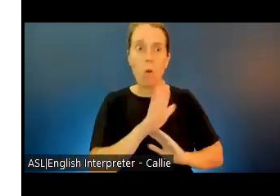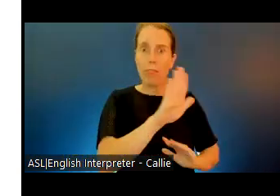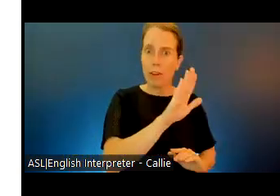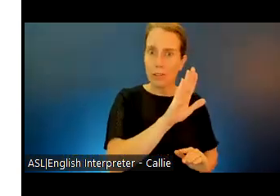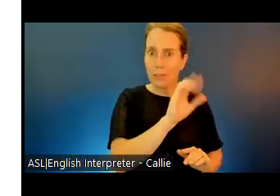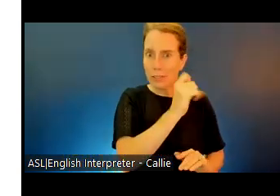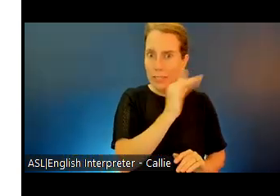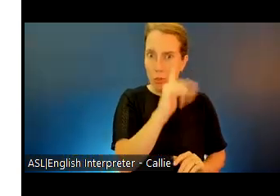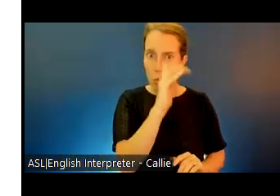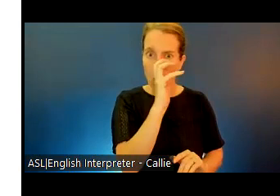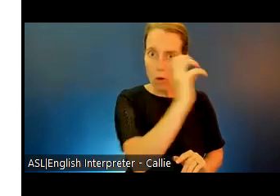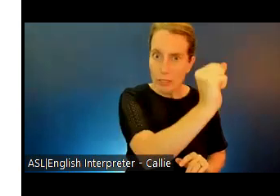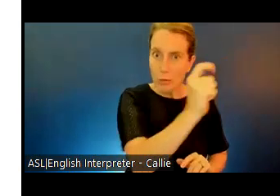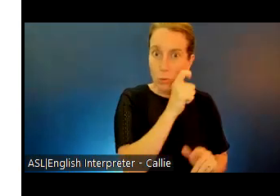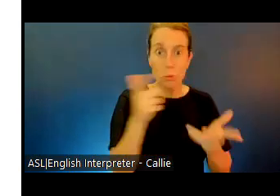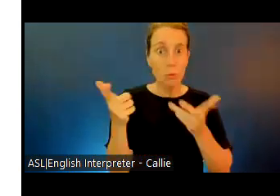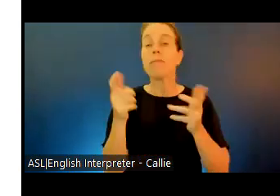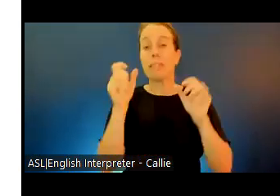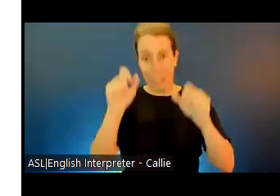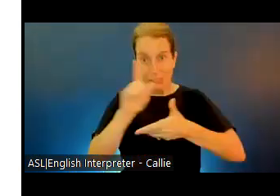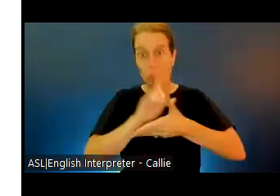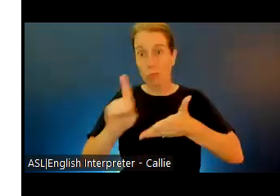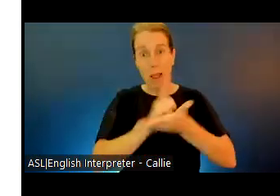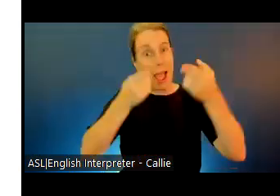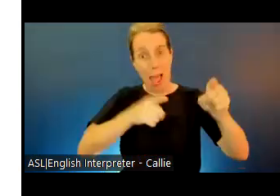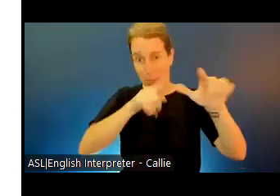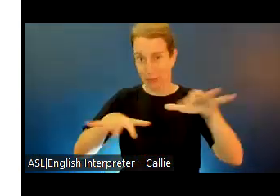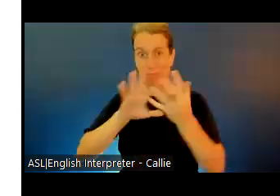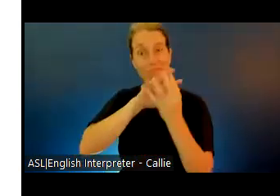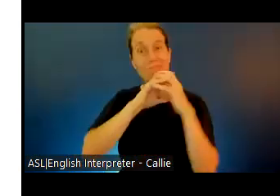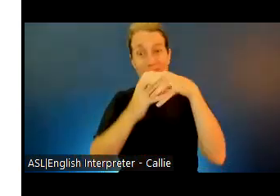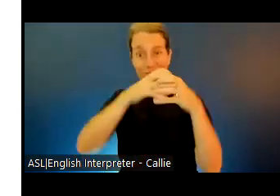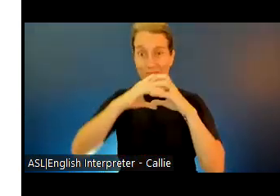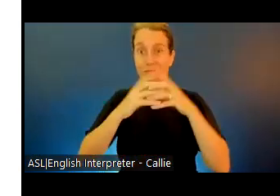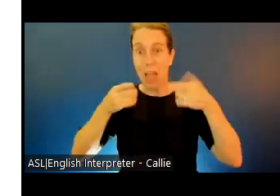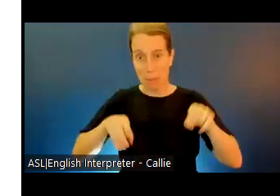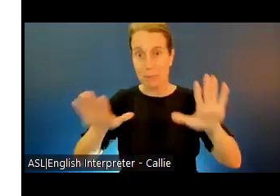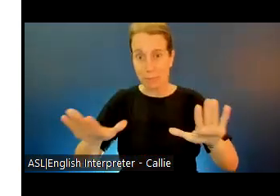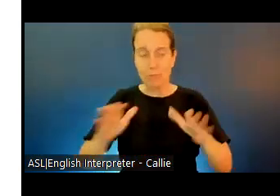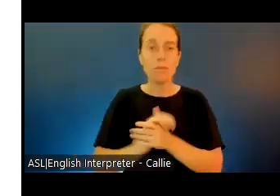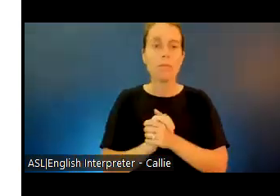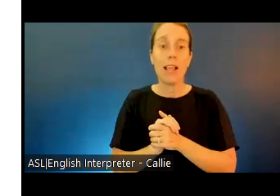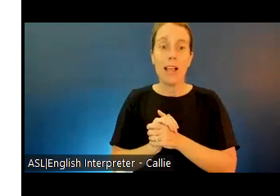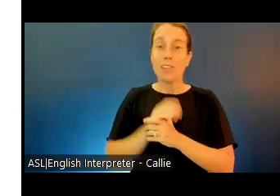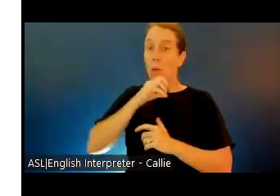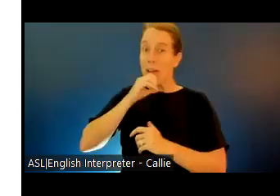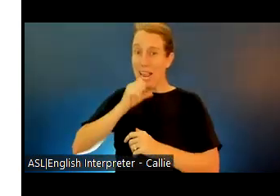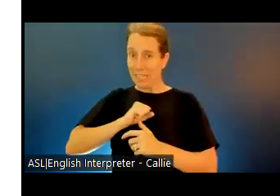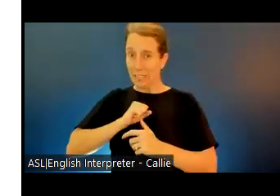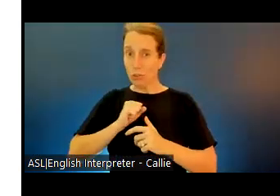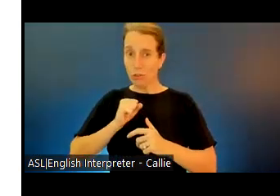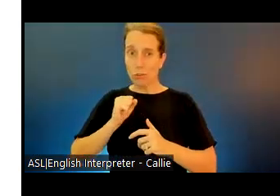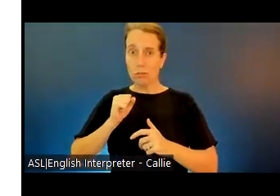these aspects. The intersection of ageism with other forms of discrimination often multiplies